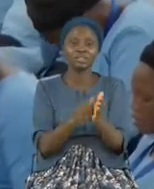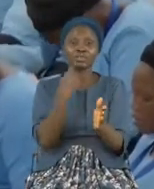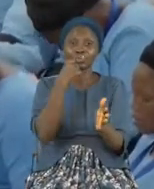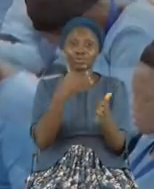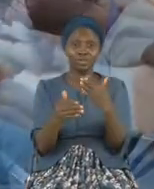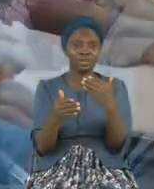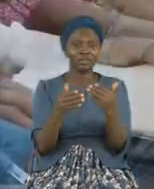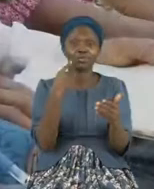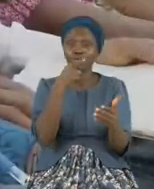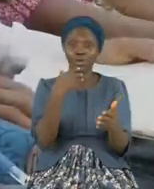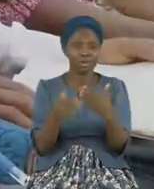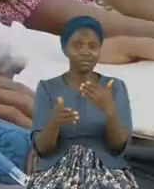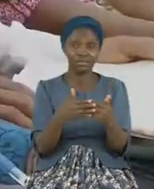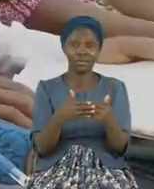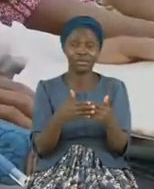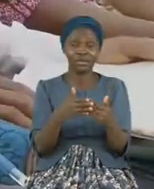shall call